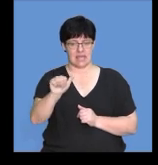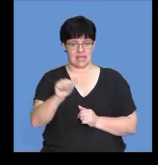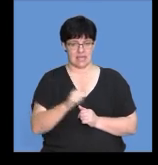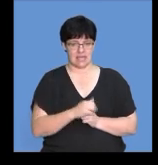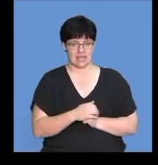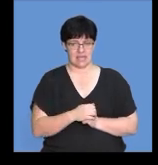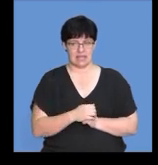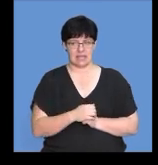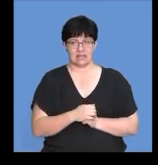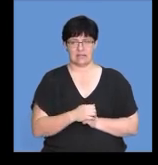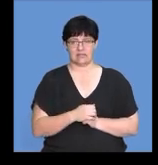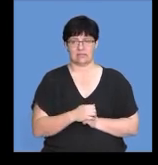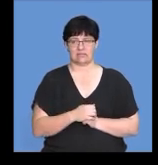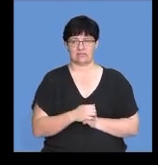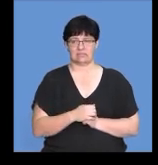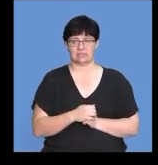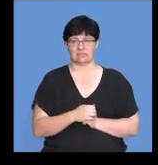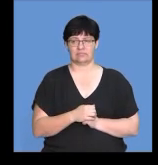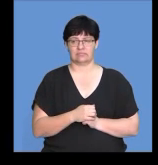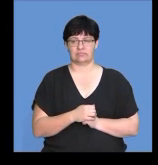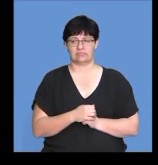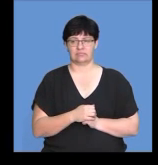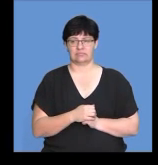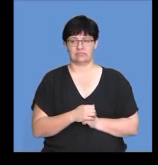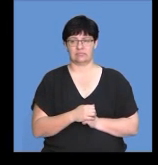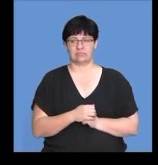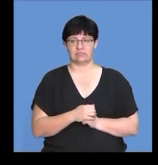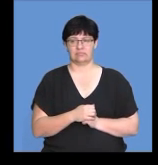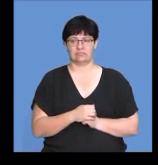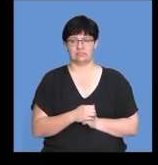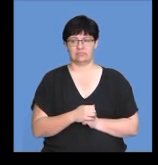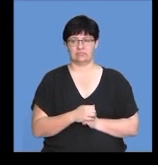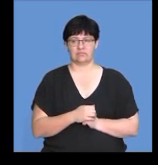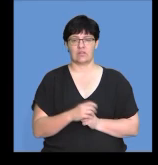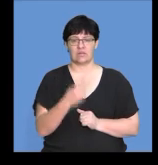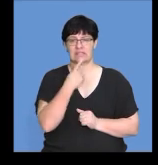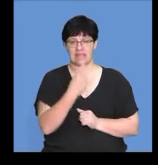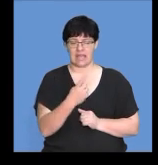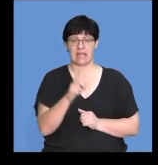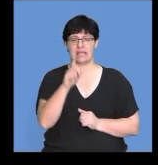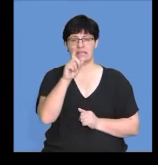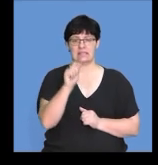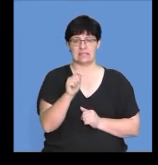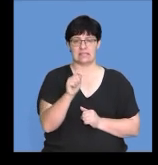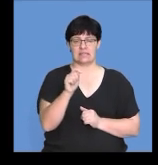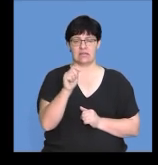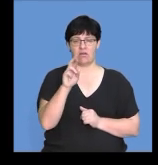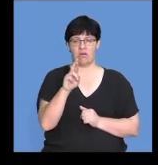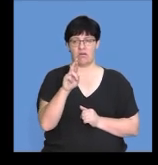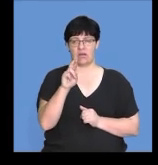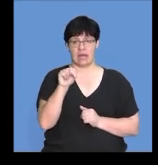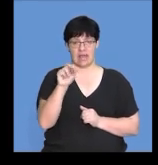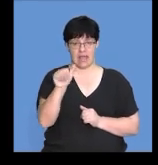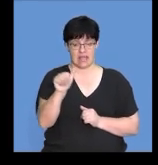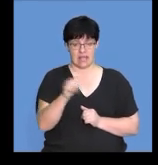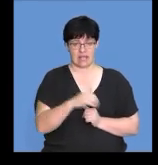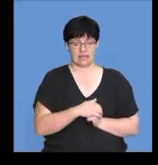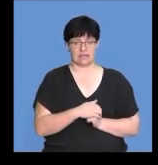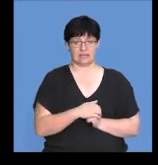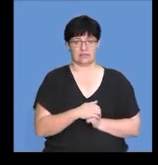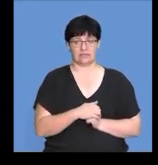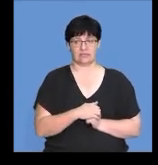CCA. I'm just going to skip back to that. So am I right? CCA, and we said that it's tRNA. Okay. So